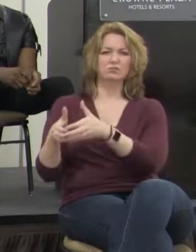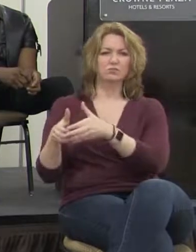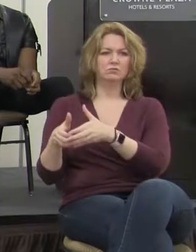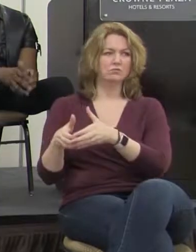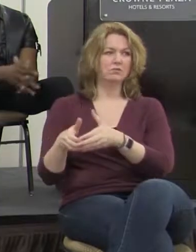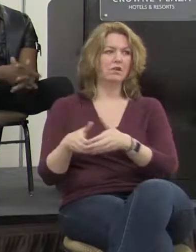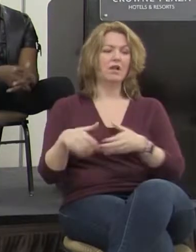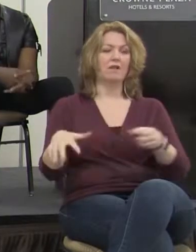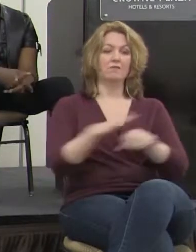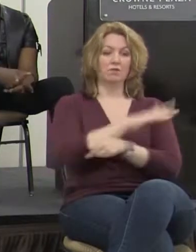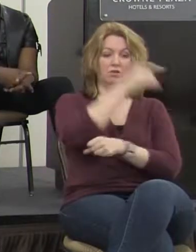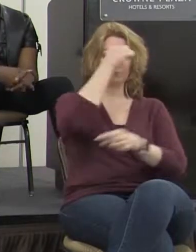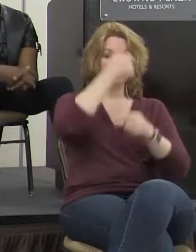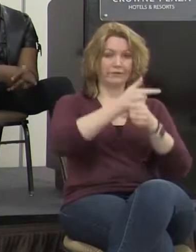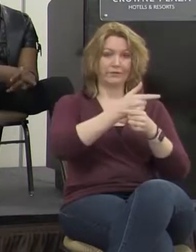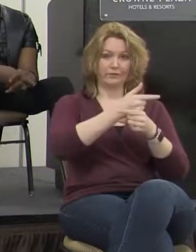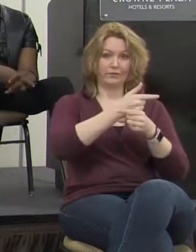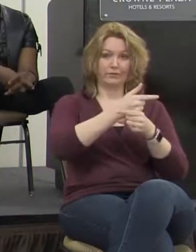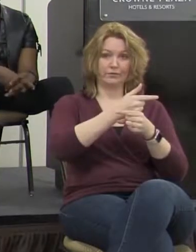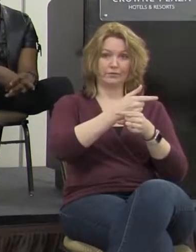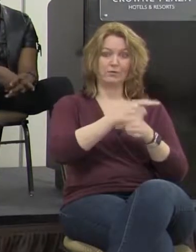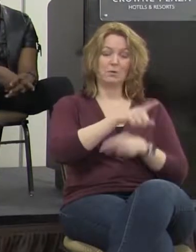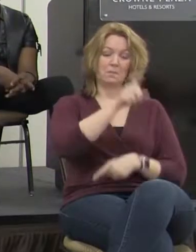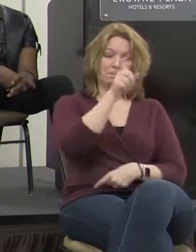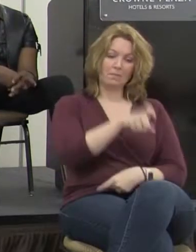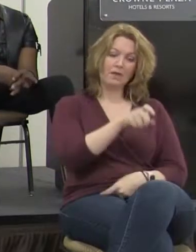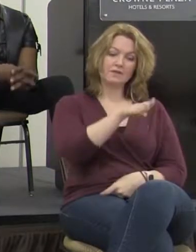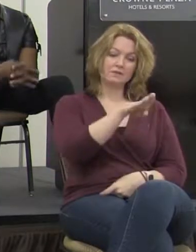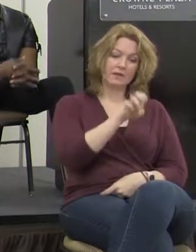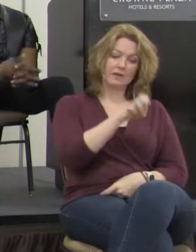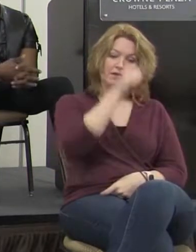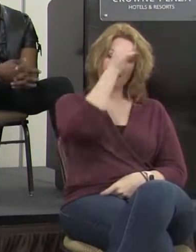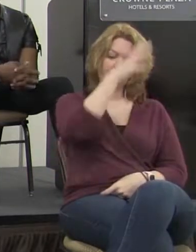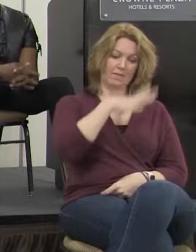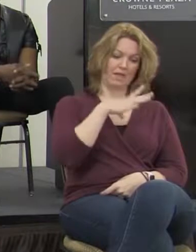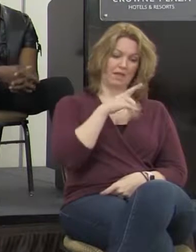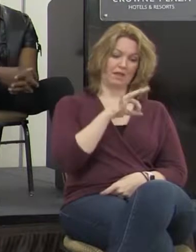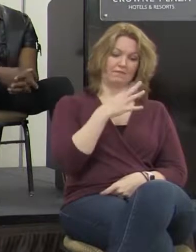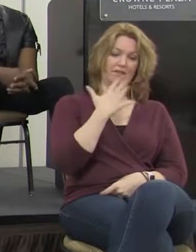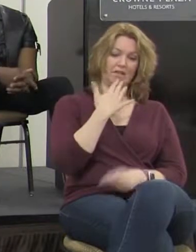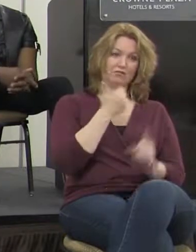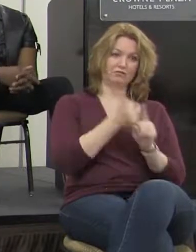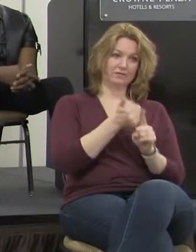full brother membership, which you have to be a man of color.